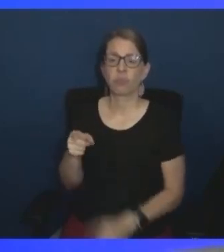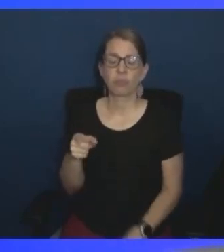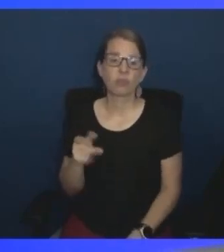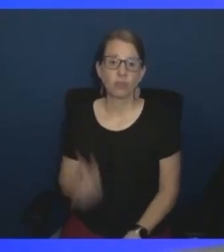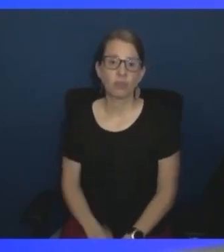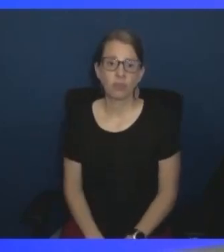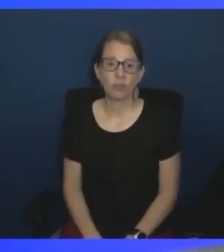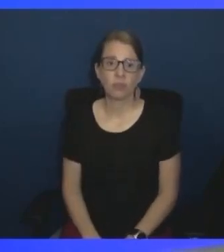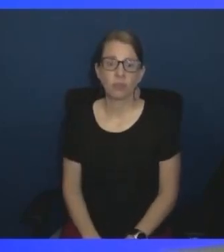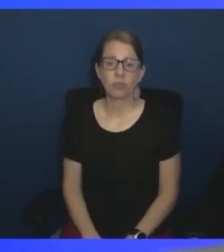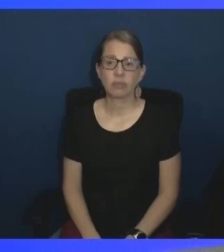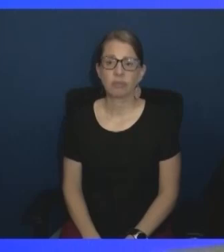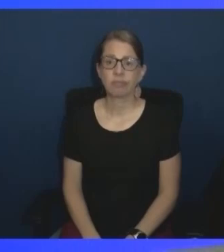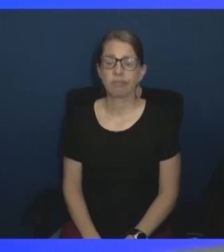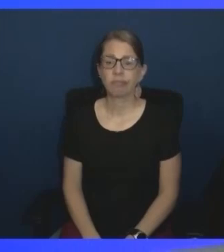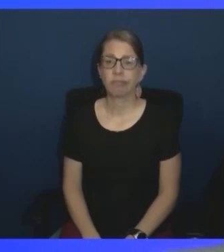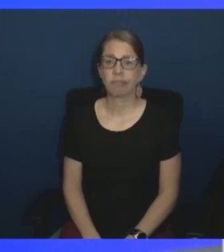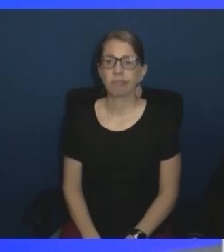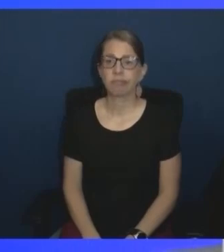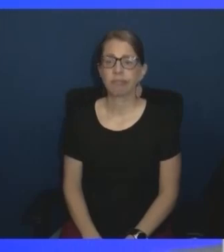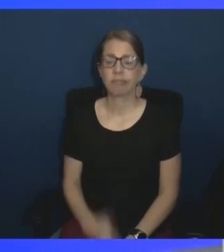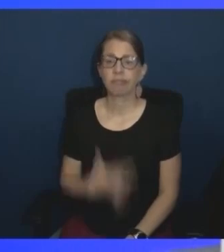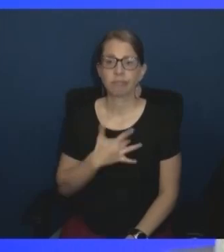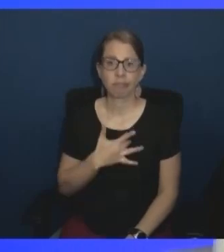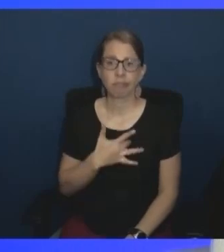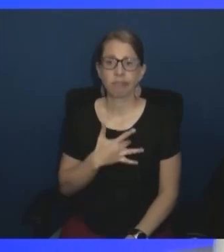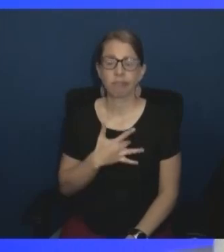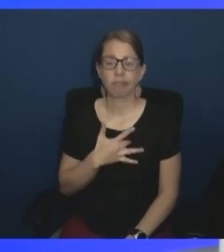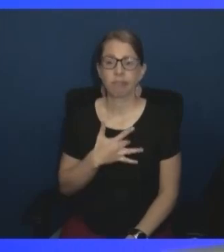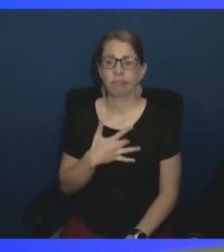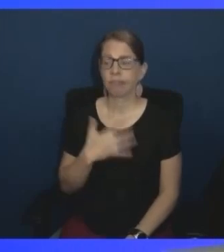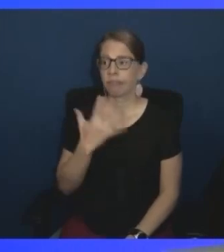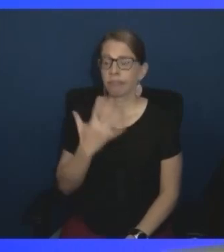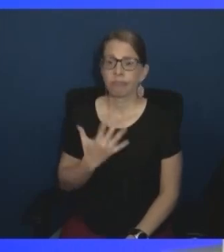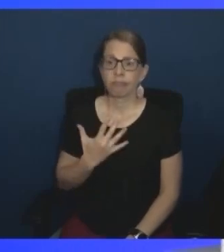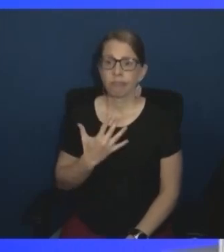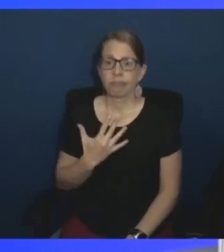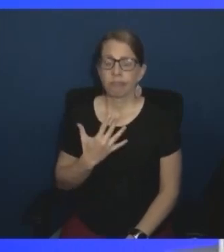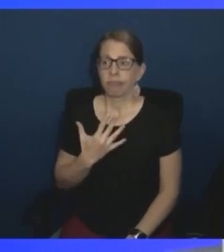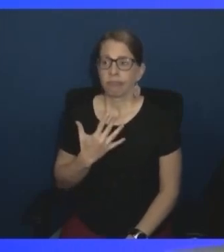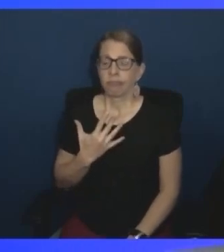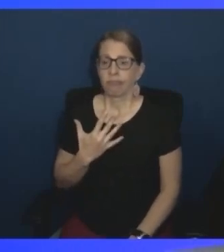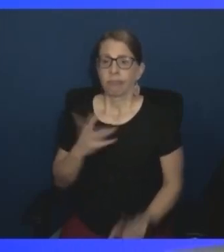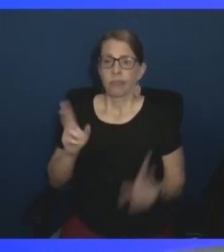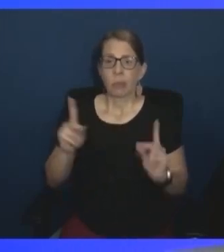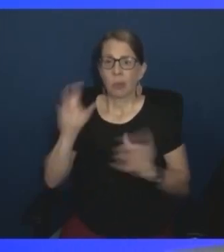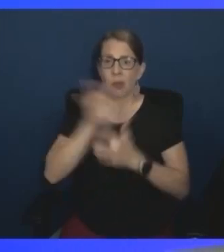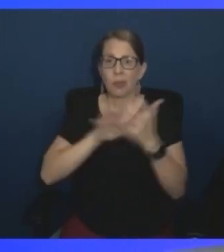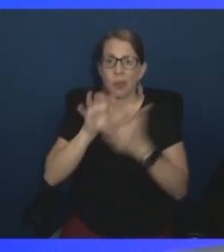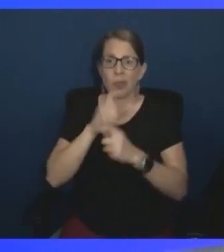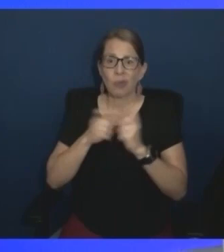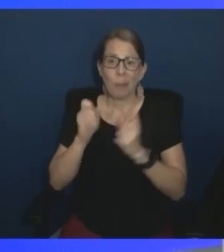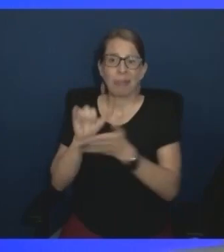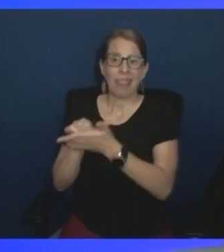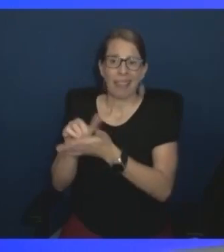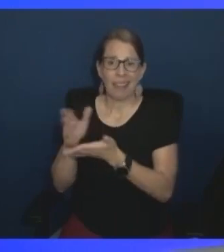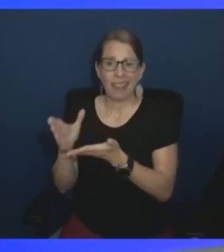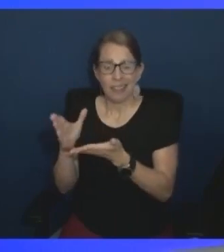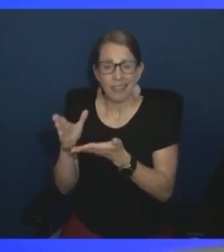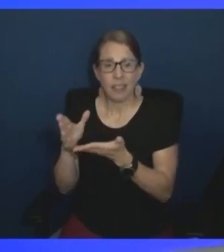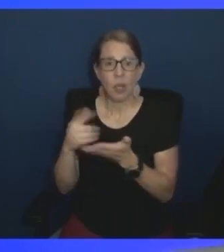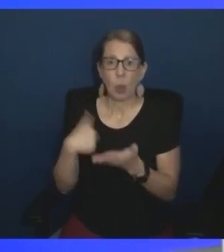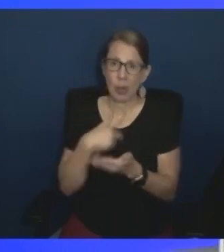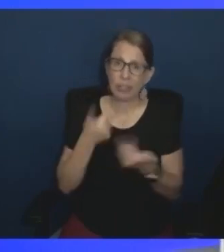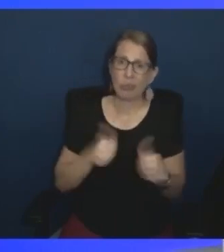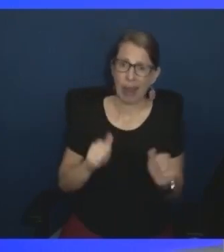I think it's disheartening. I think it does send, mixed signals and mixed messages when we're really kind of trying to promote,